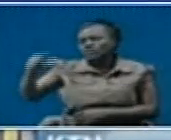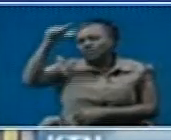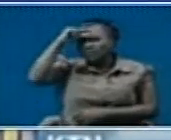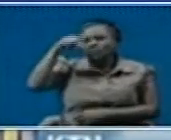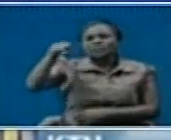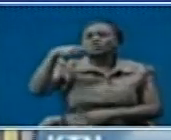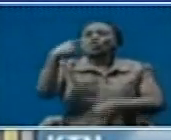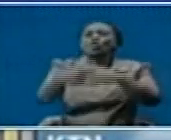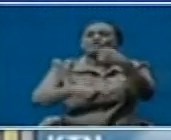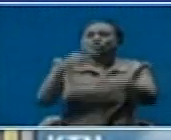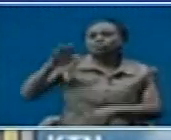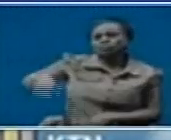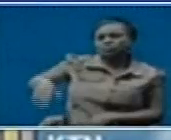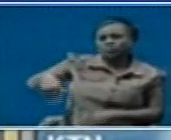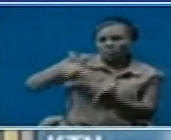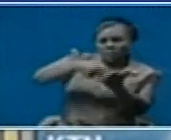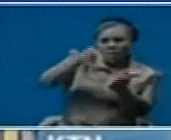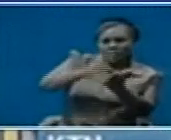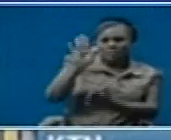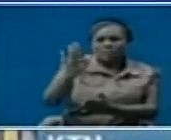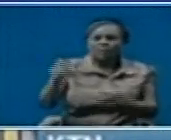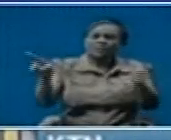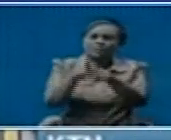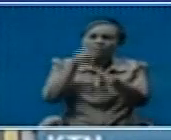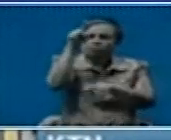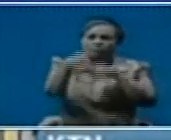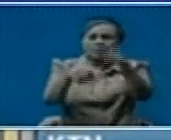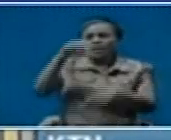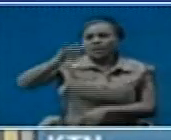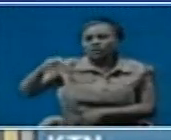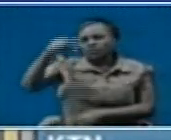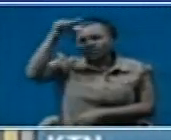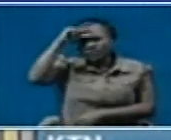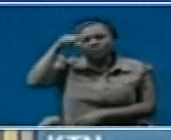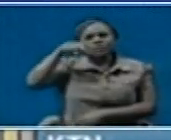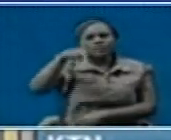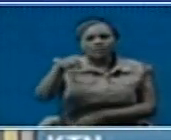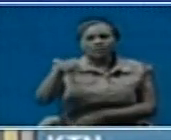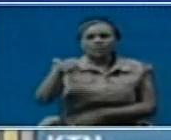has continued to delay their salaries. They also accuse the county government of